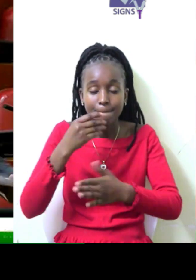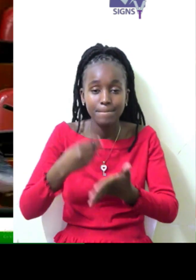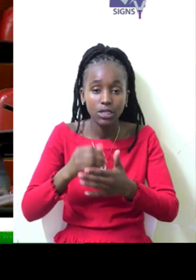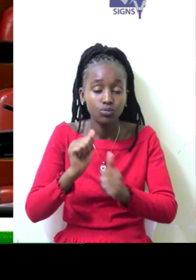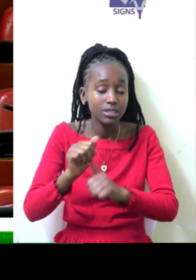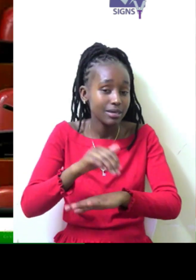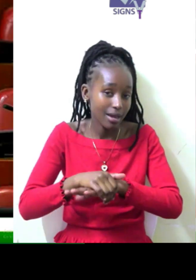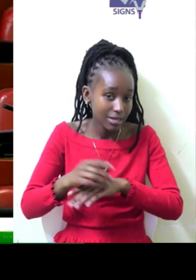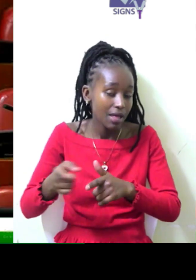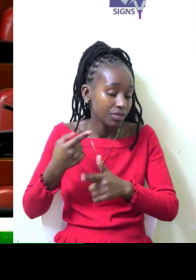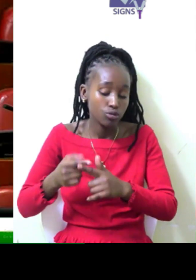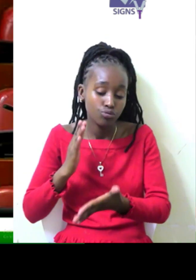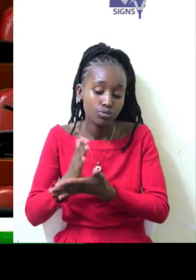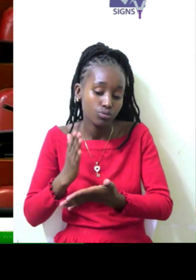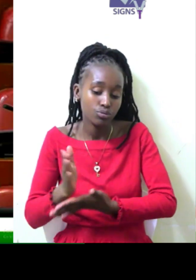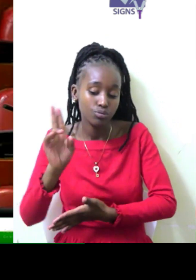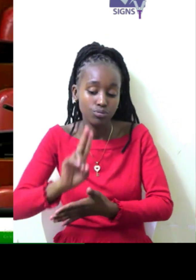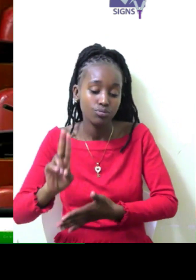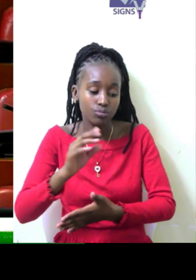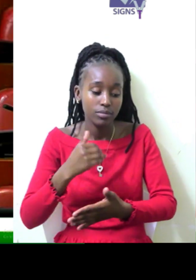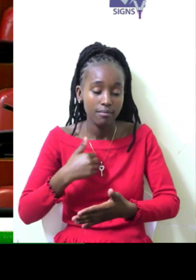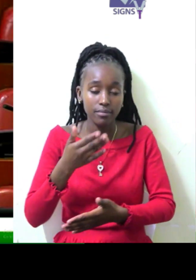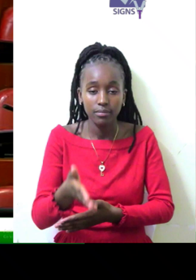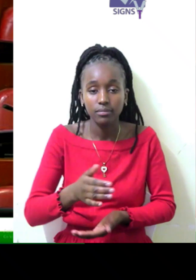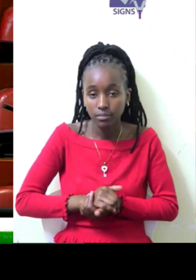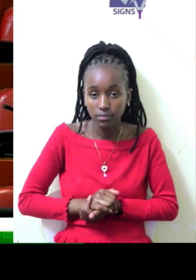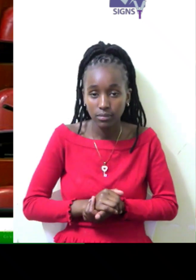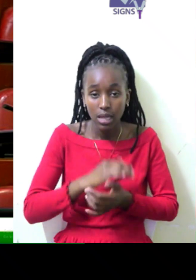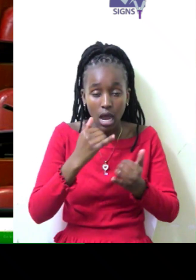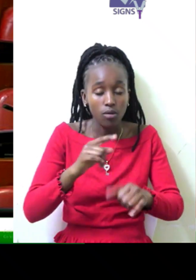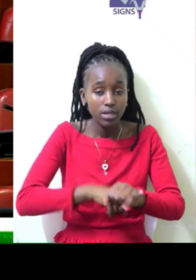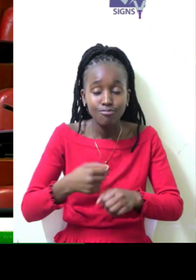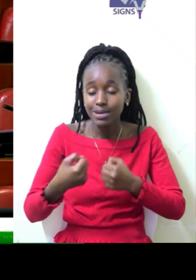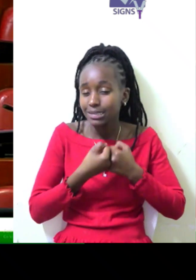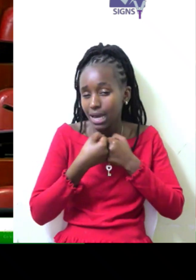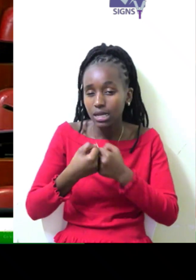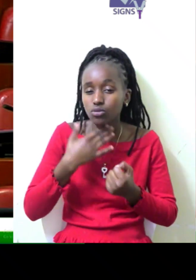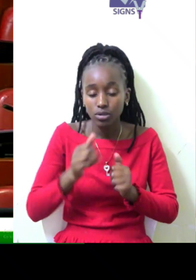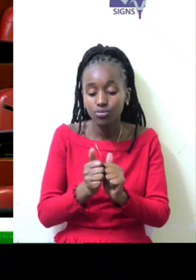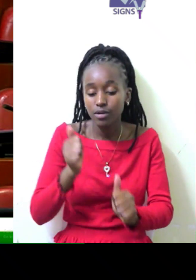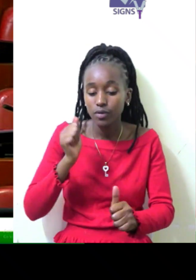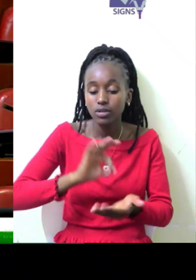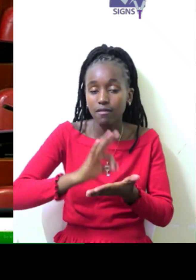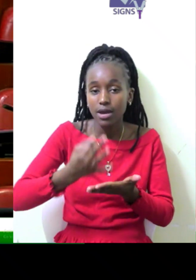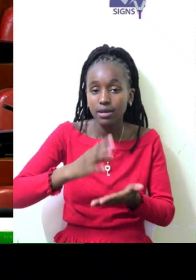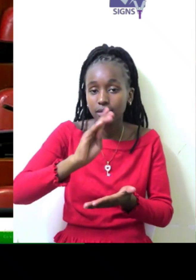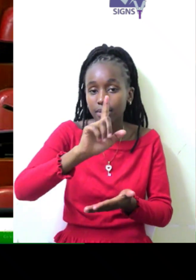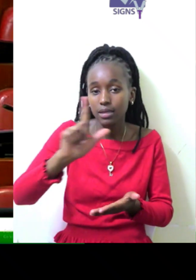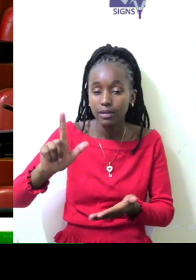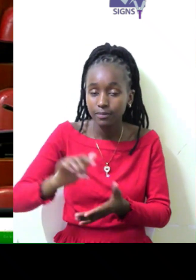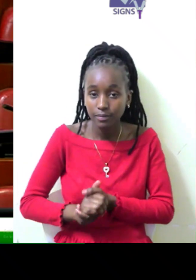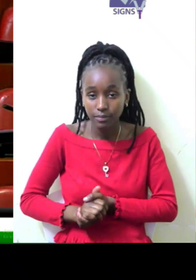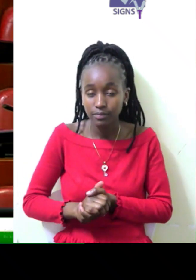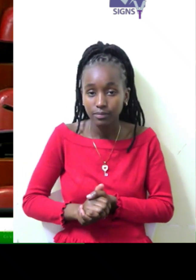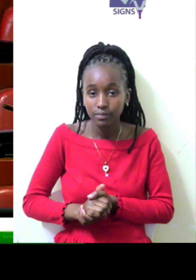finance bill. So even as you challenge the finance bill, ask yourself, what element of this